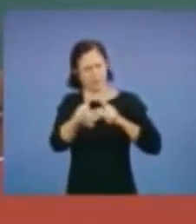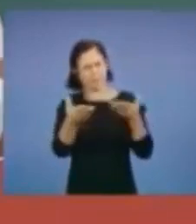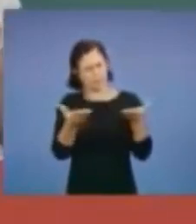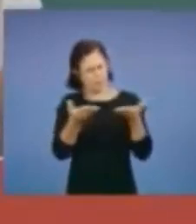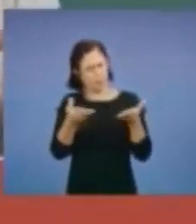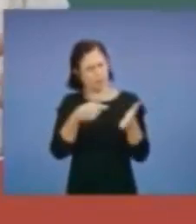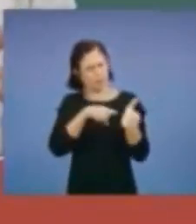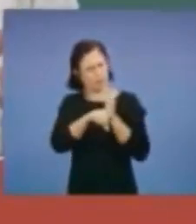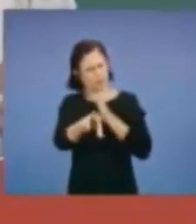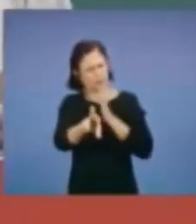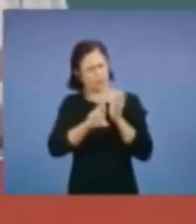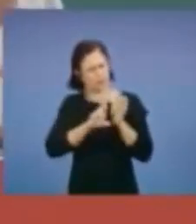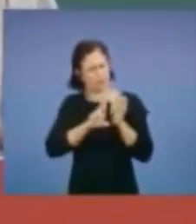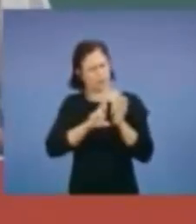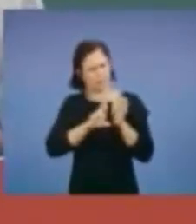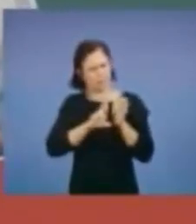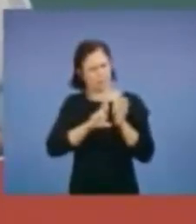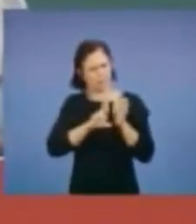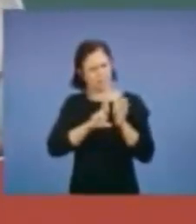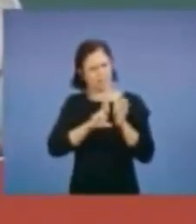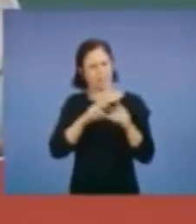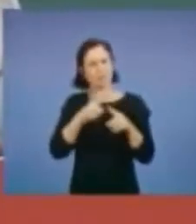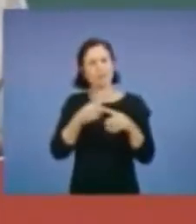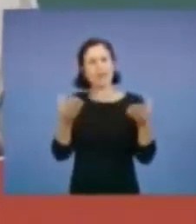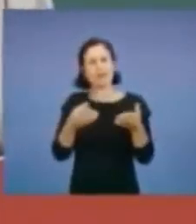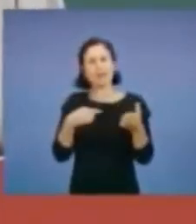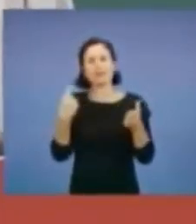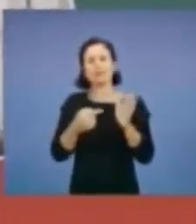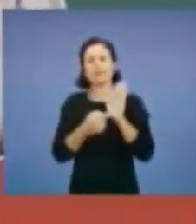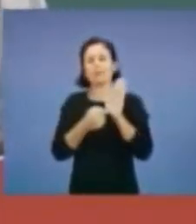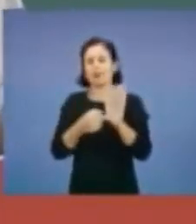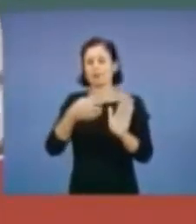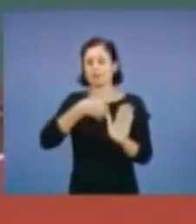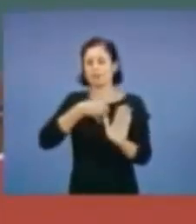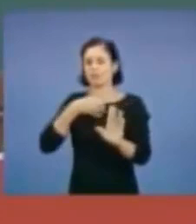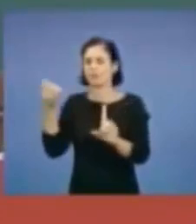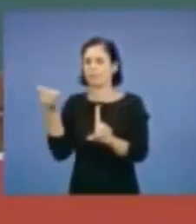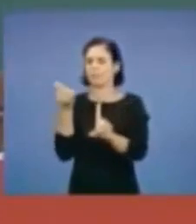felt the difference, because we enter into the prophetic,